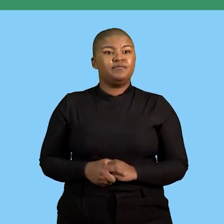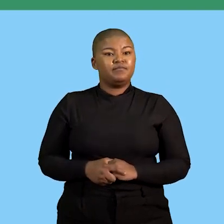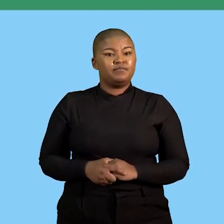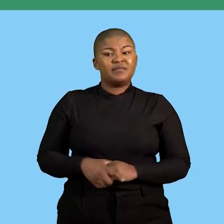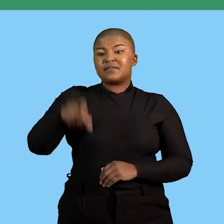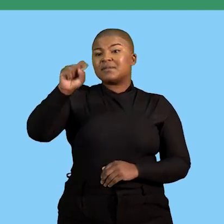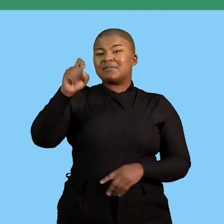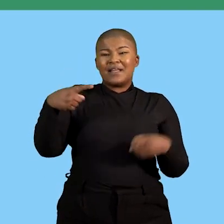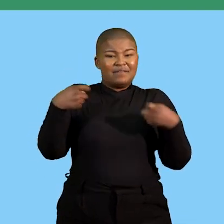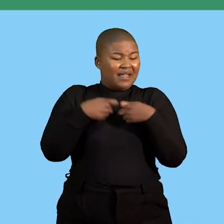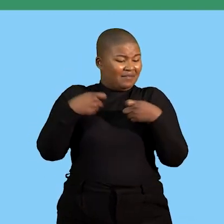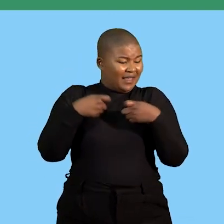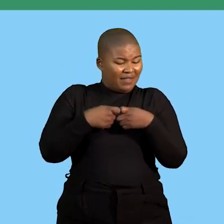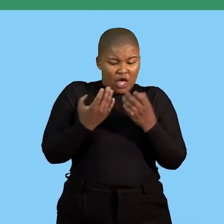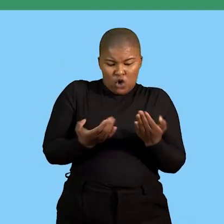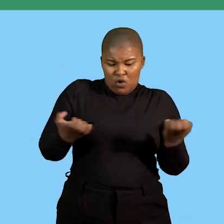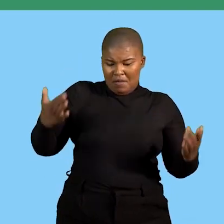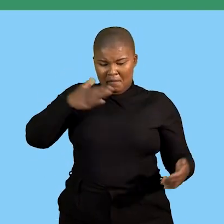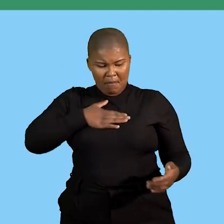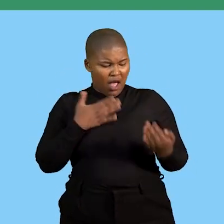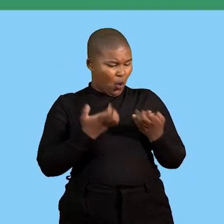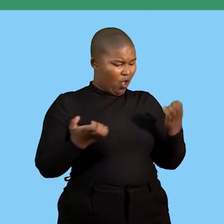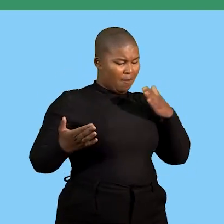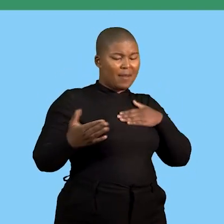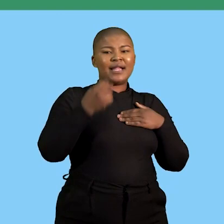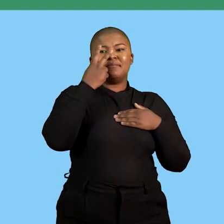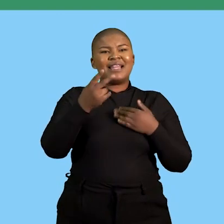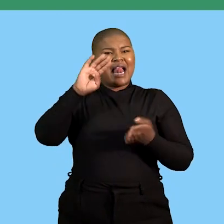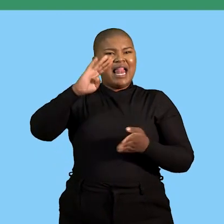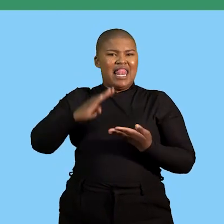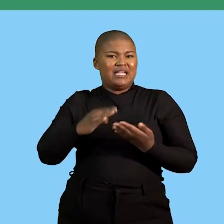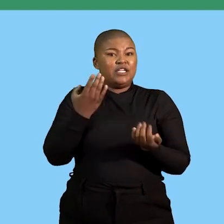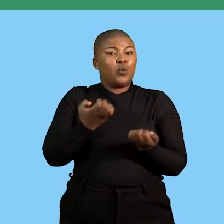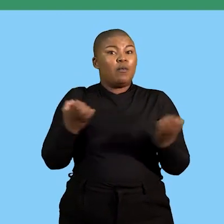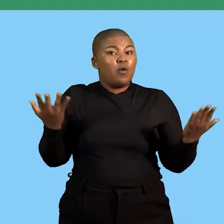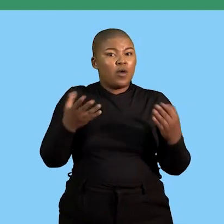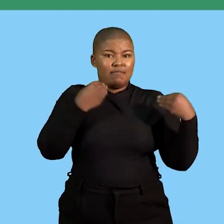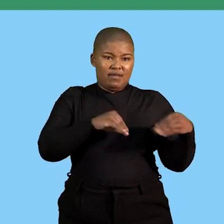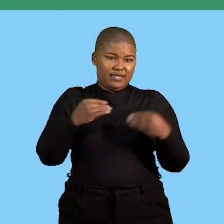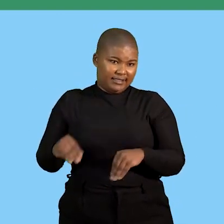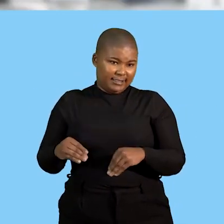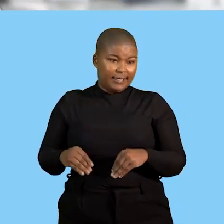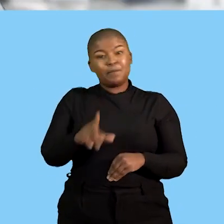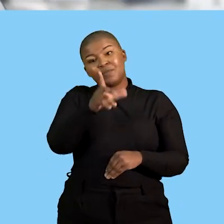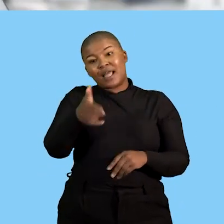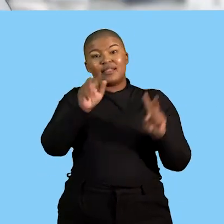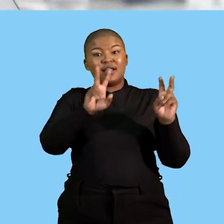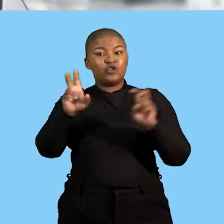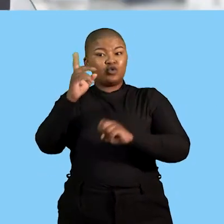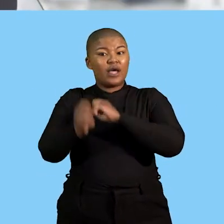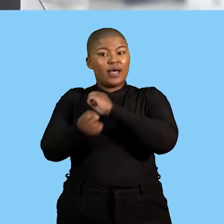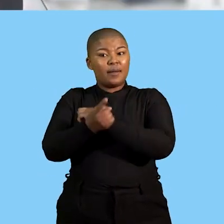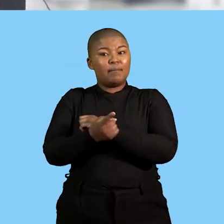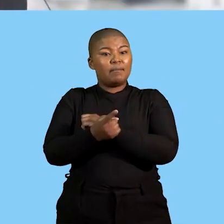of fighting over equipment, it means now there's less equipment in the business. So another matter that can cause